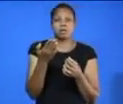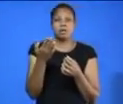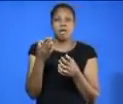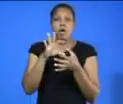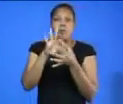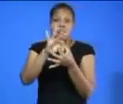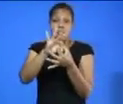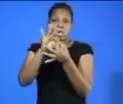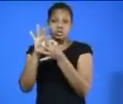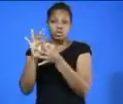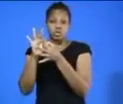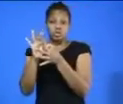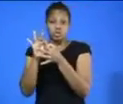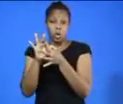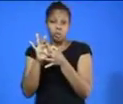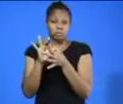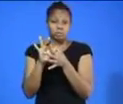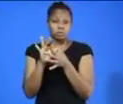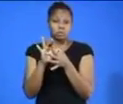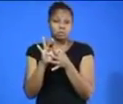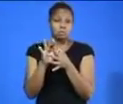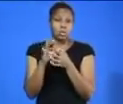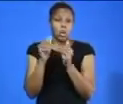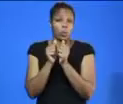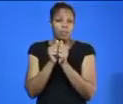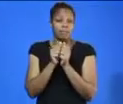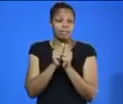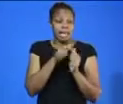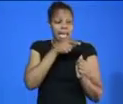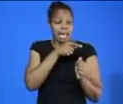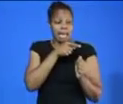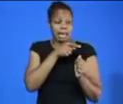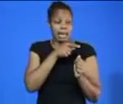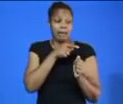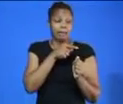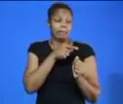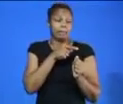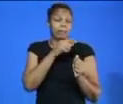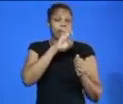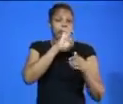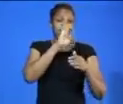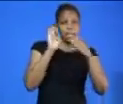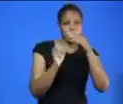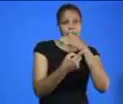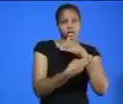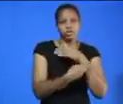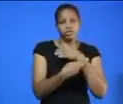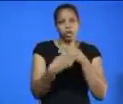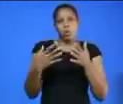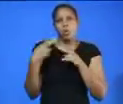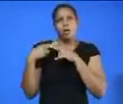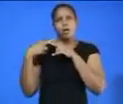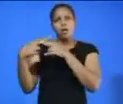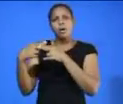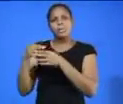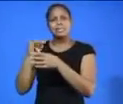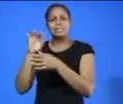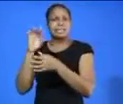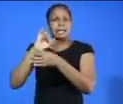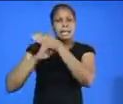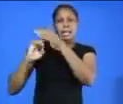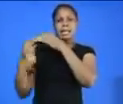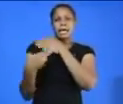Elijah and what we call the Elijah message. So when Christ was speaking about John the